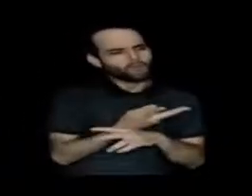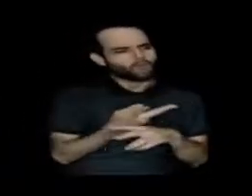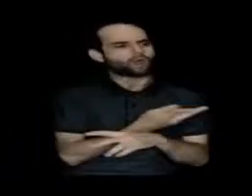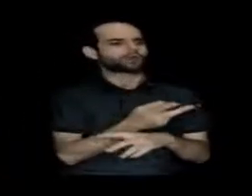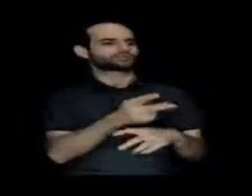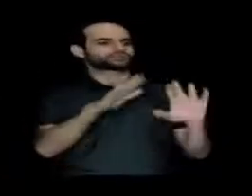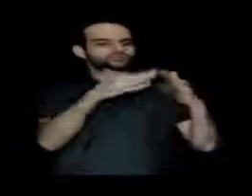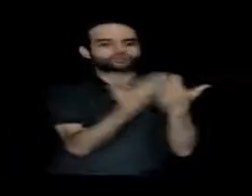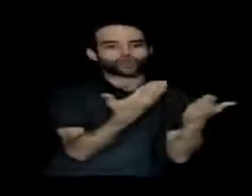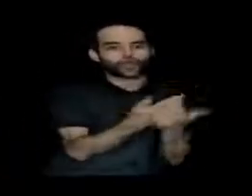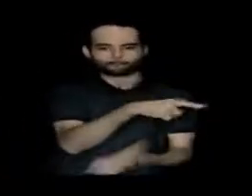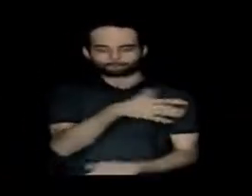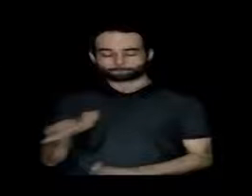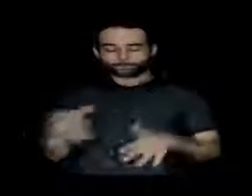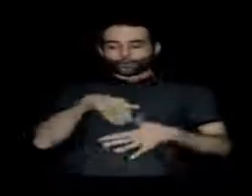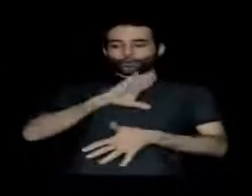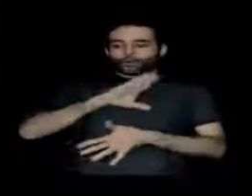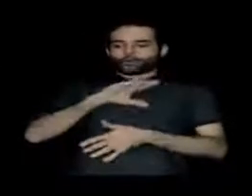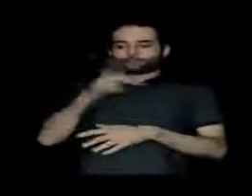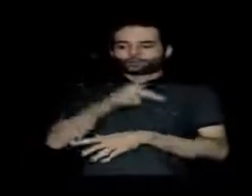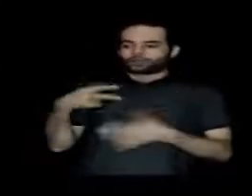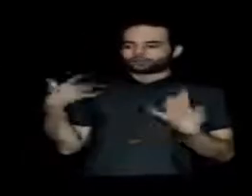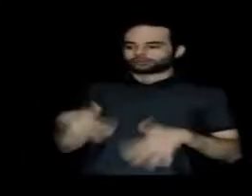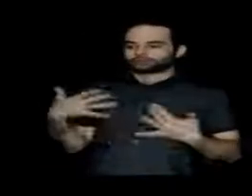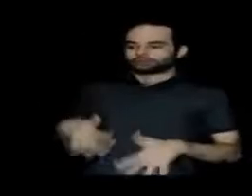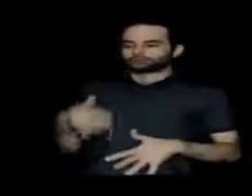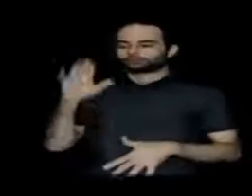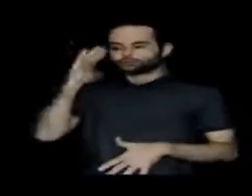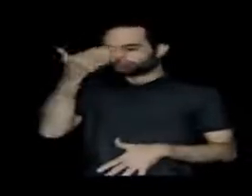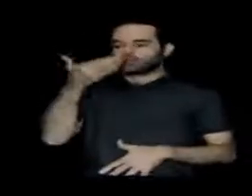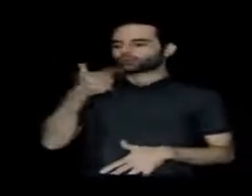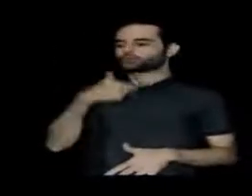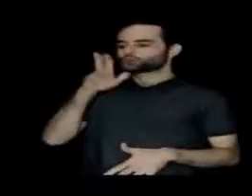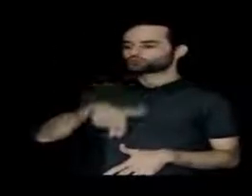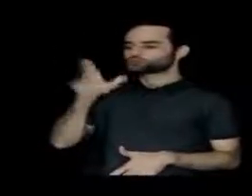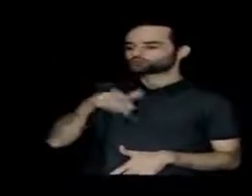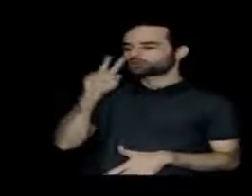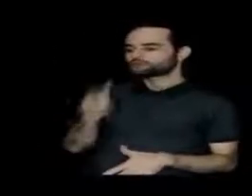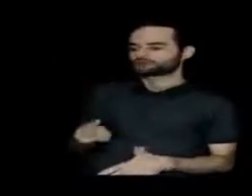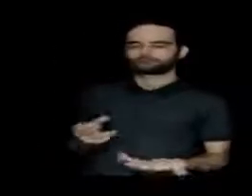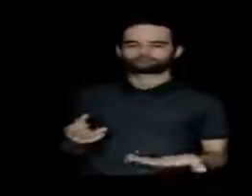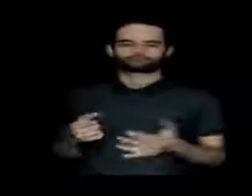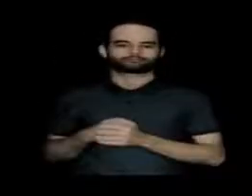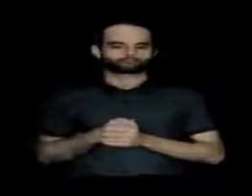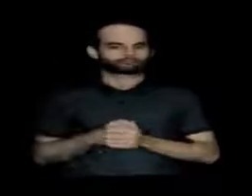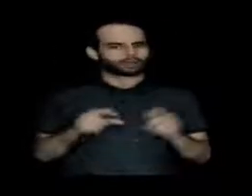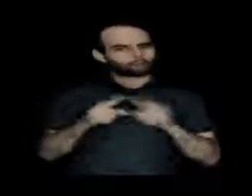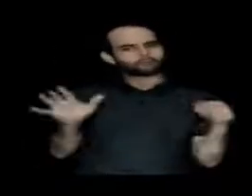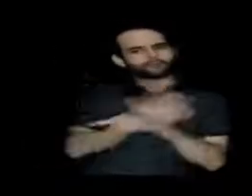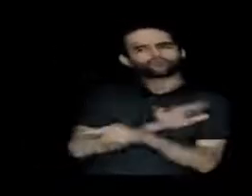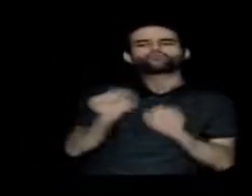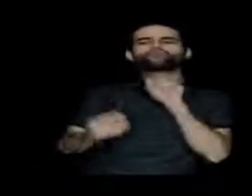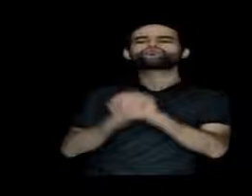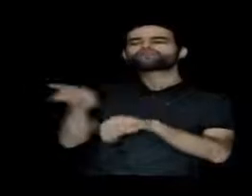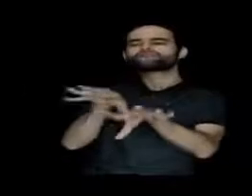the teacher was also surprised by the deaf-blindness. The teacher didn't know deaf-blindness, but